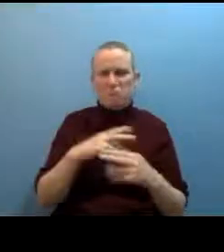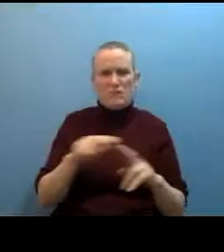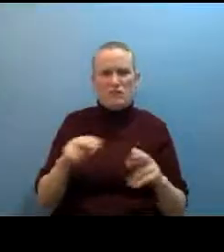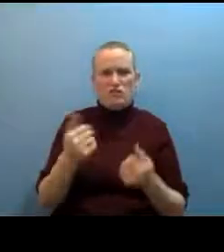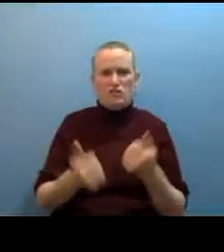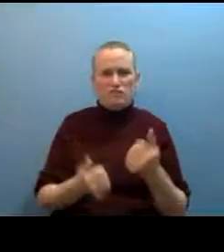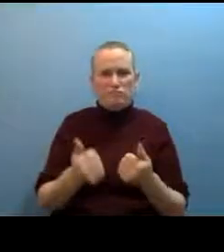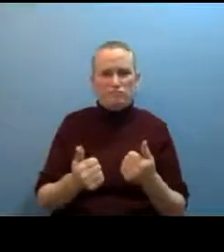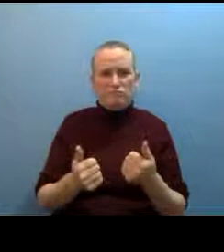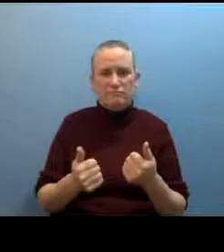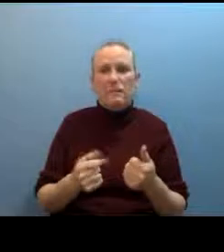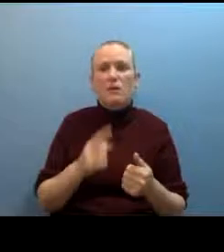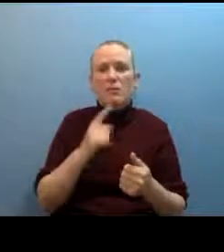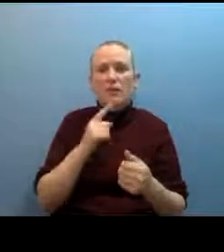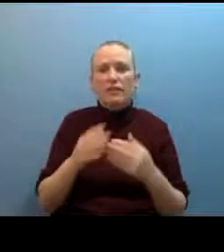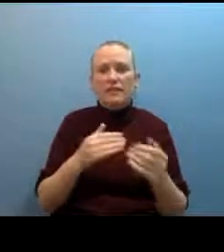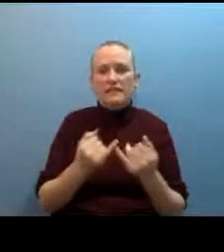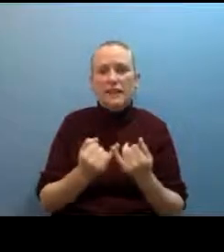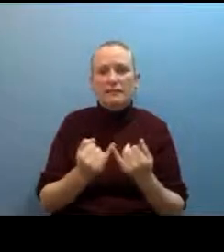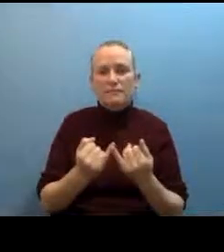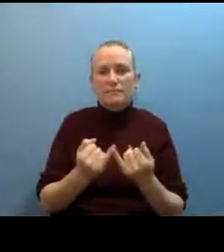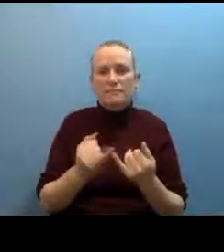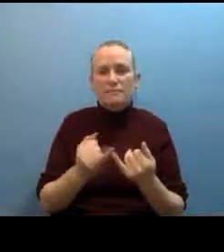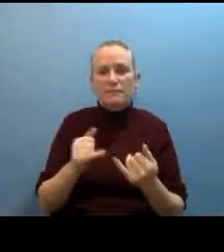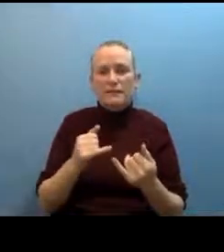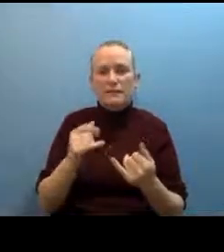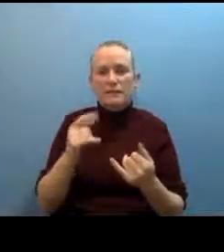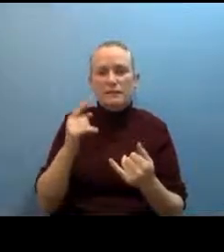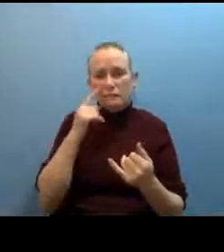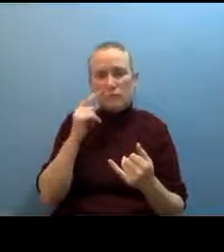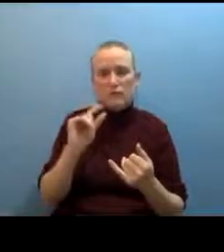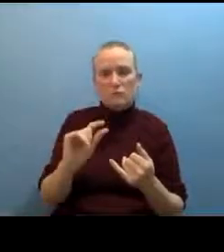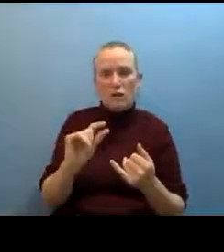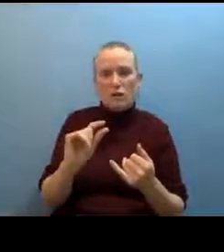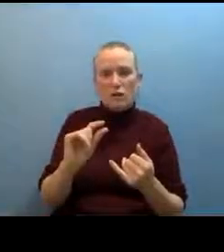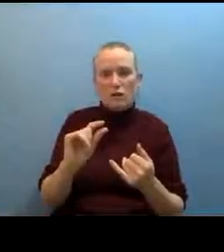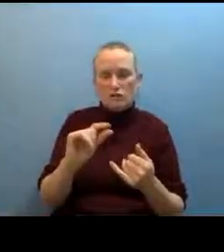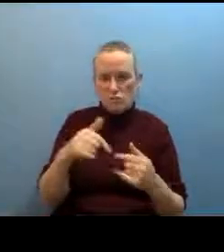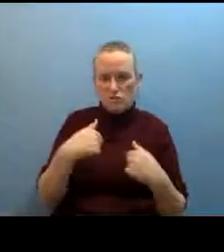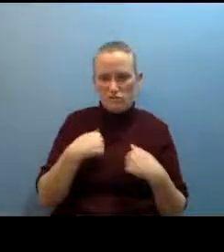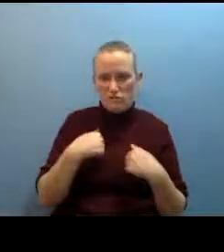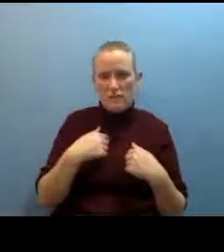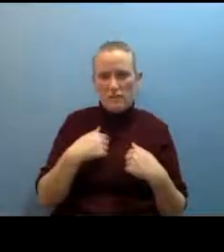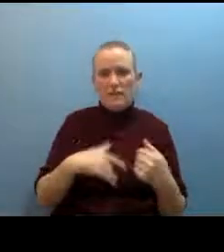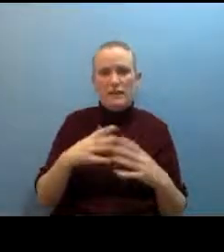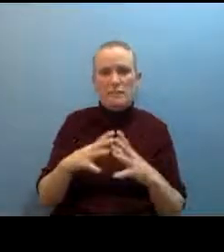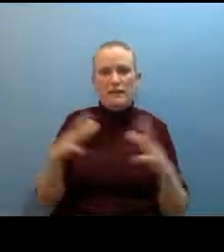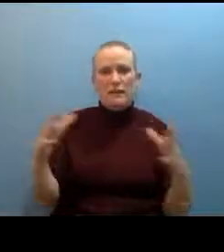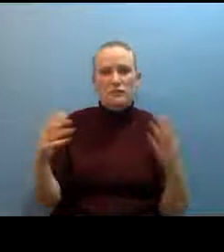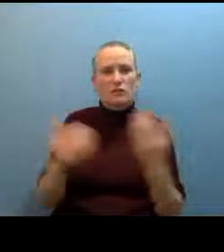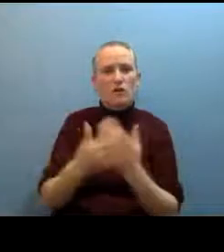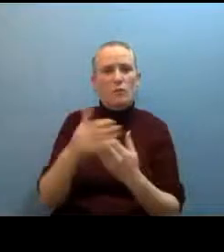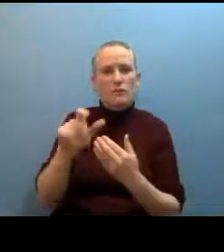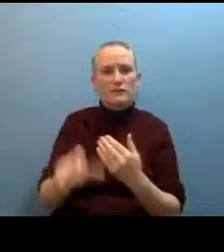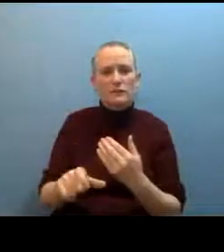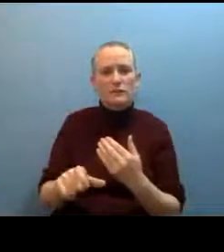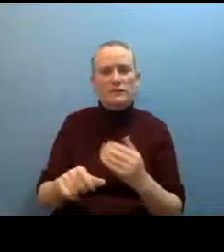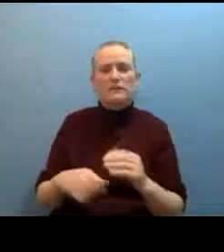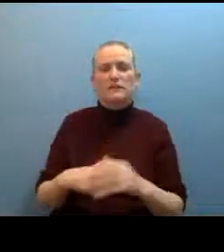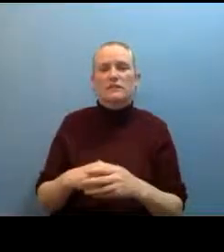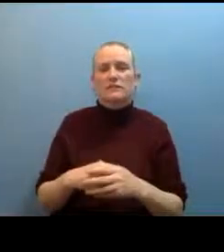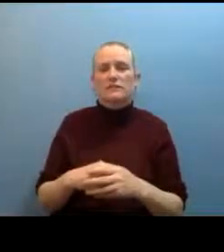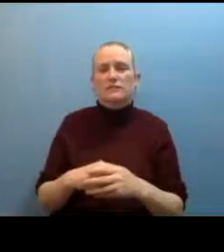like things that might seem quite small to us can feel very big to a young person. So we might, we hear